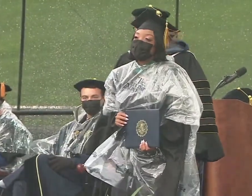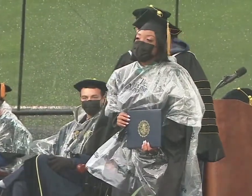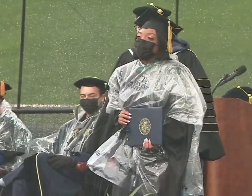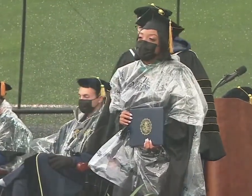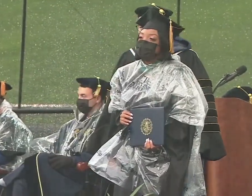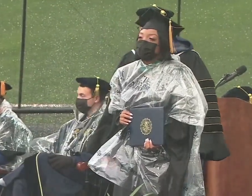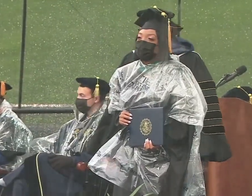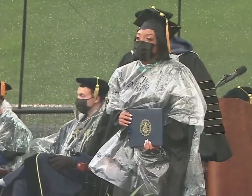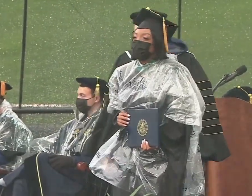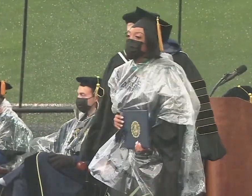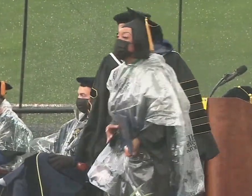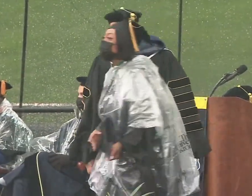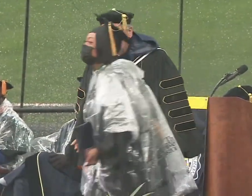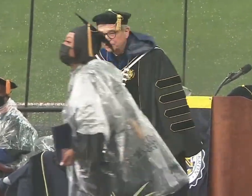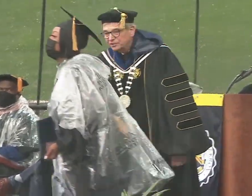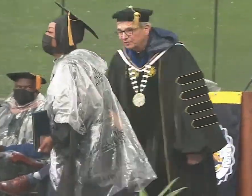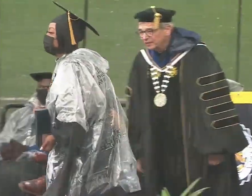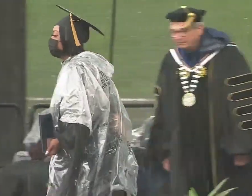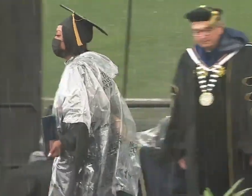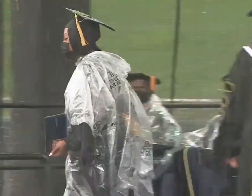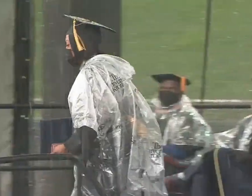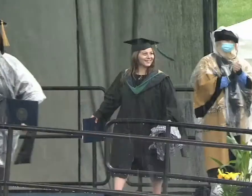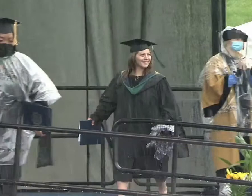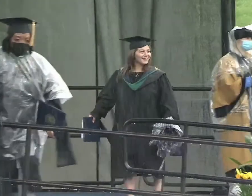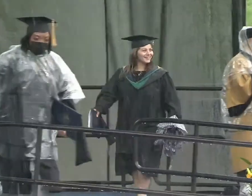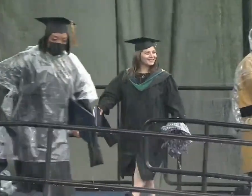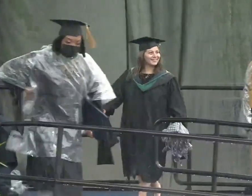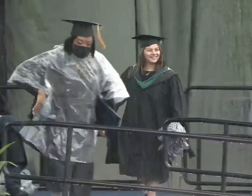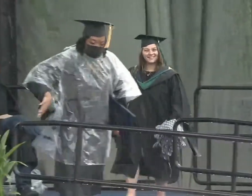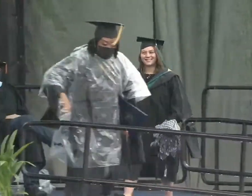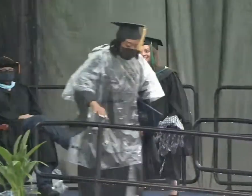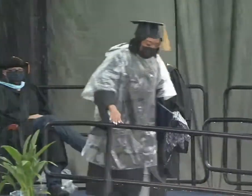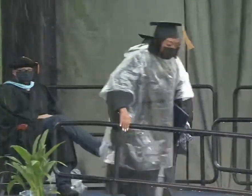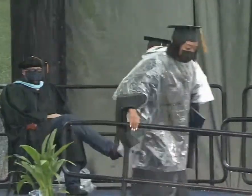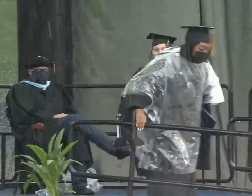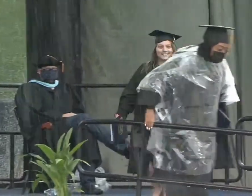Alexi M. Swisher.